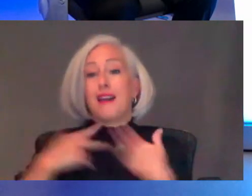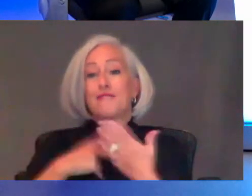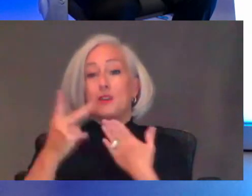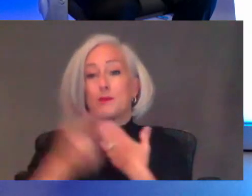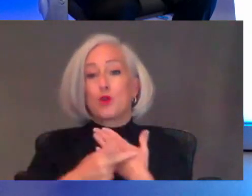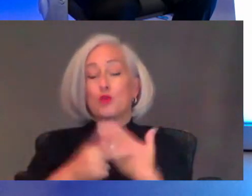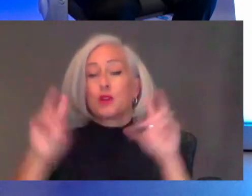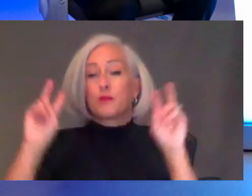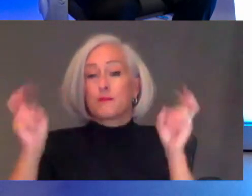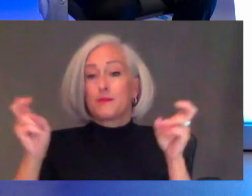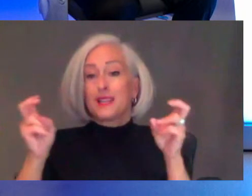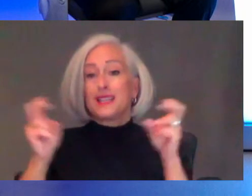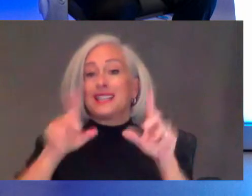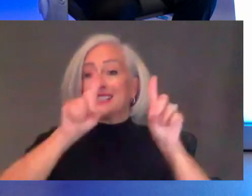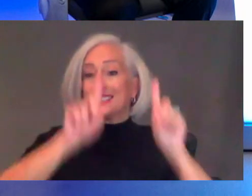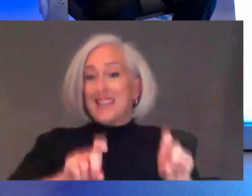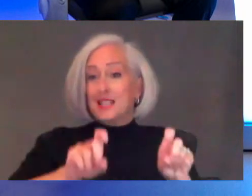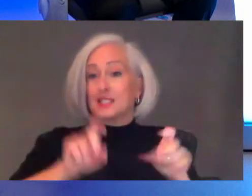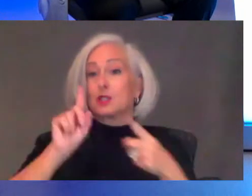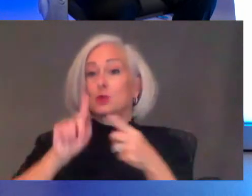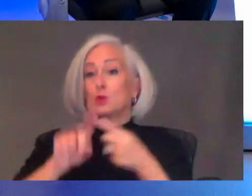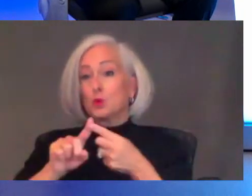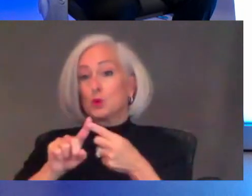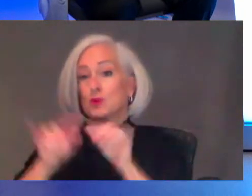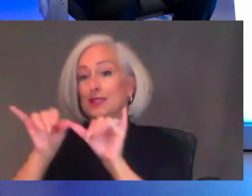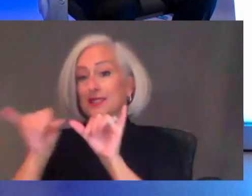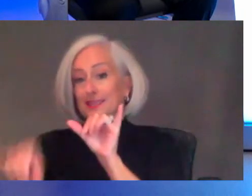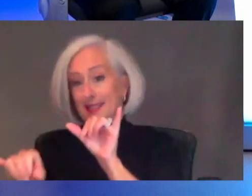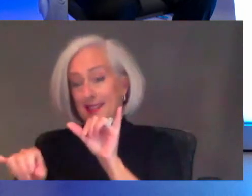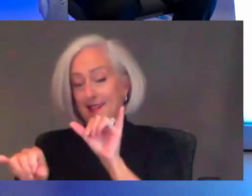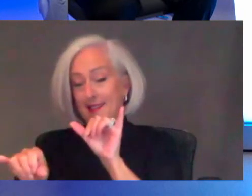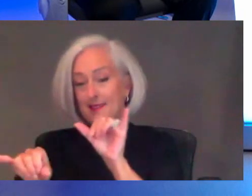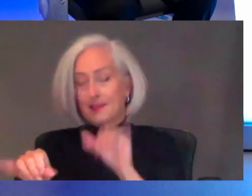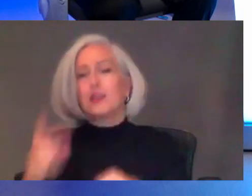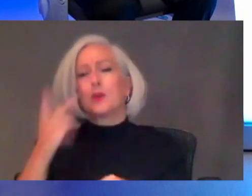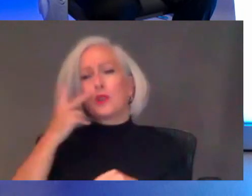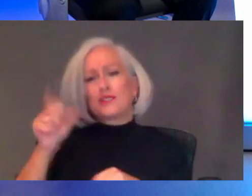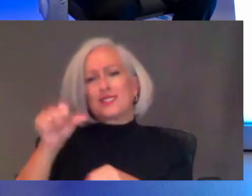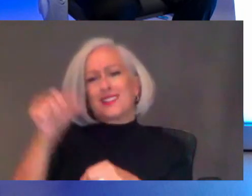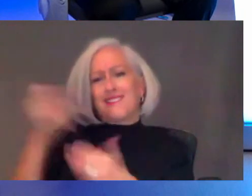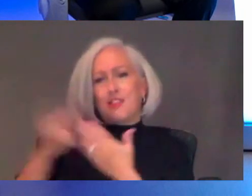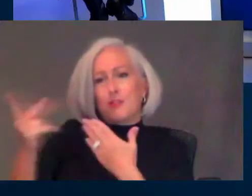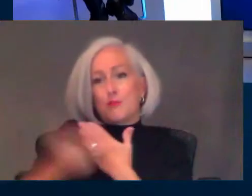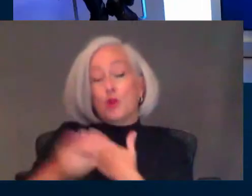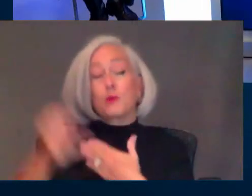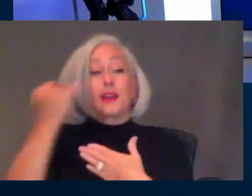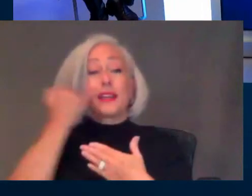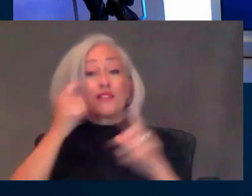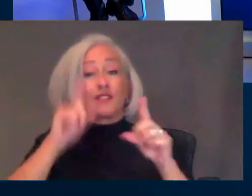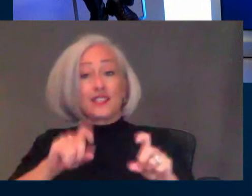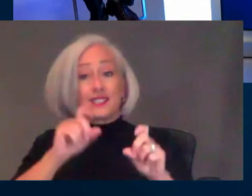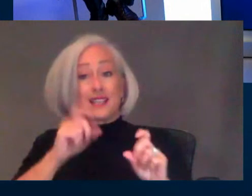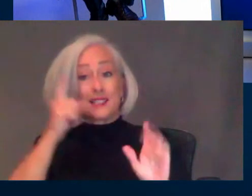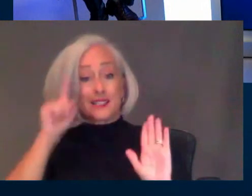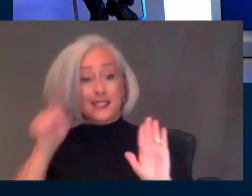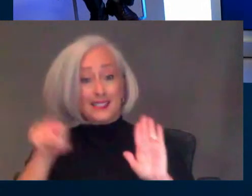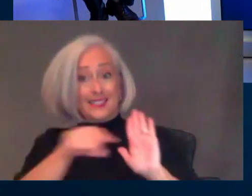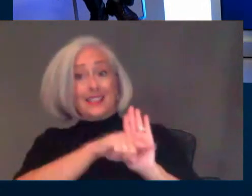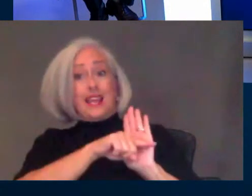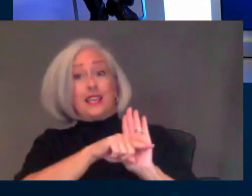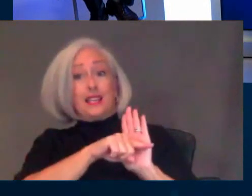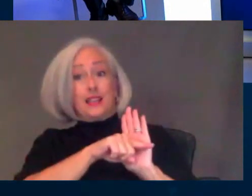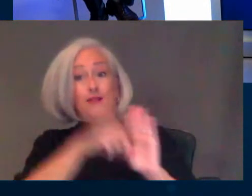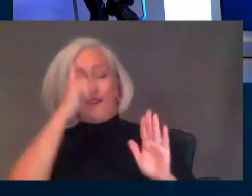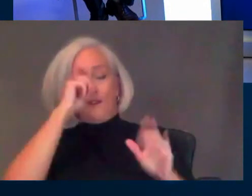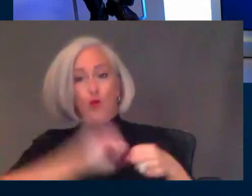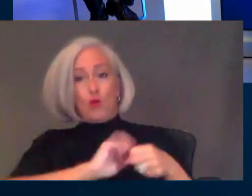careful. Again, someday we'll learn from experience, right? And our experience has been that every time masks